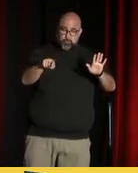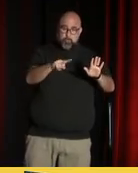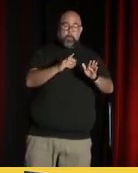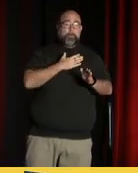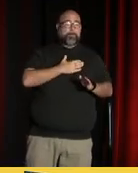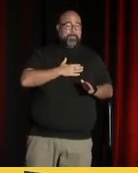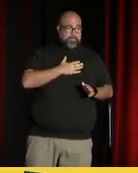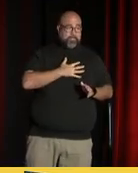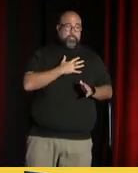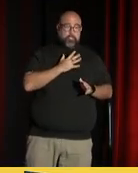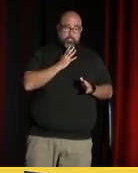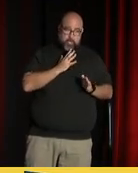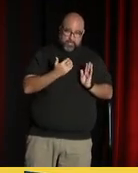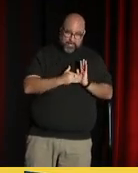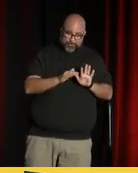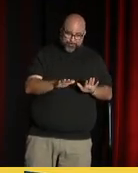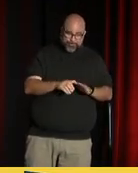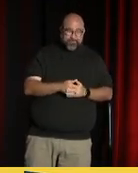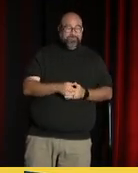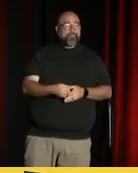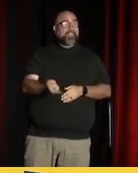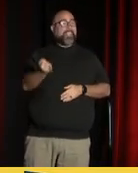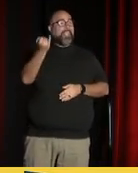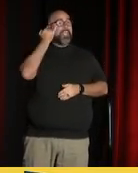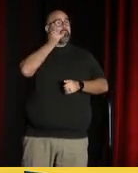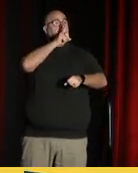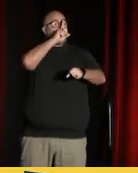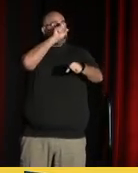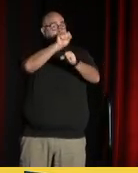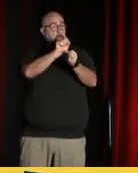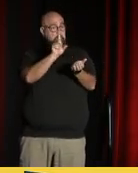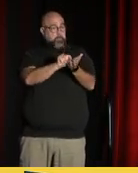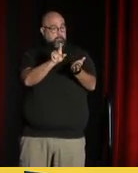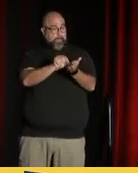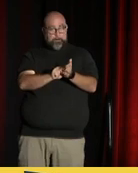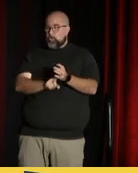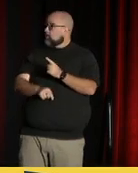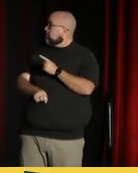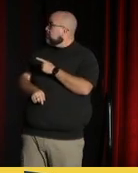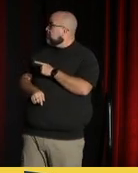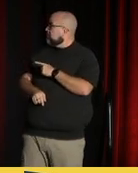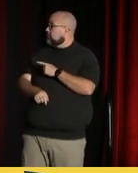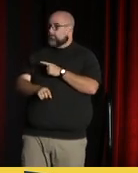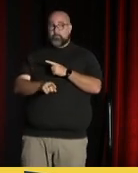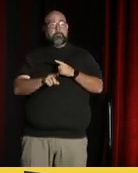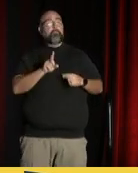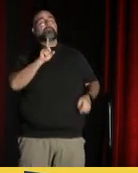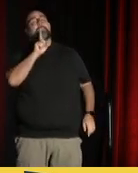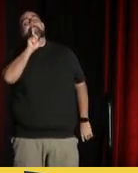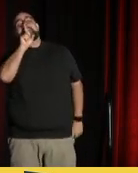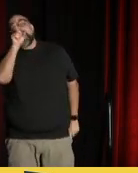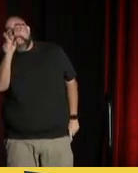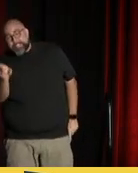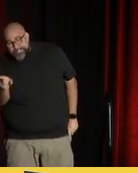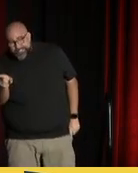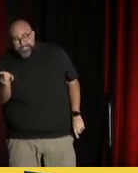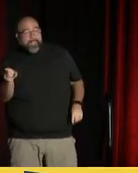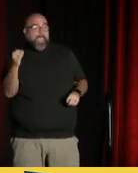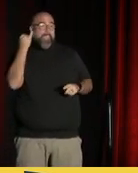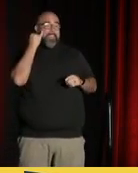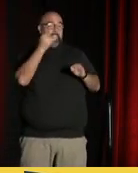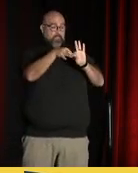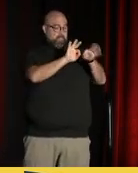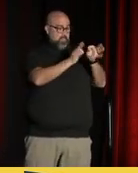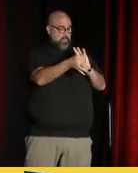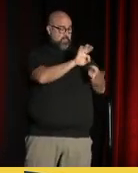to me one more time. If in fact the newspaper is reality, and if in fact